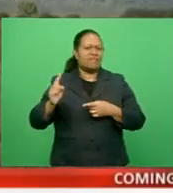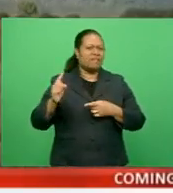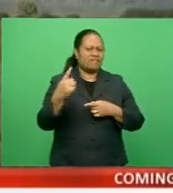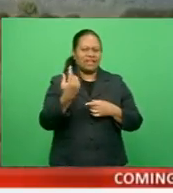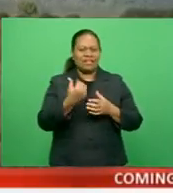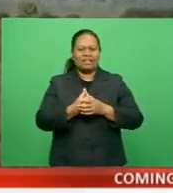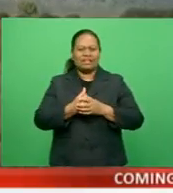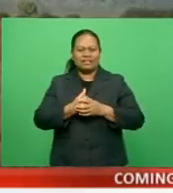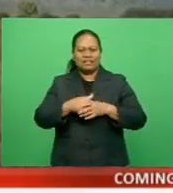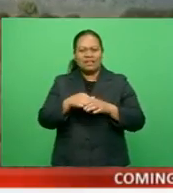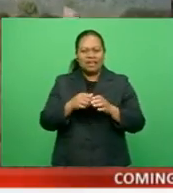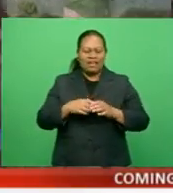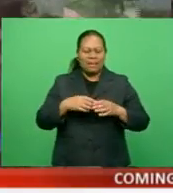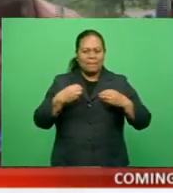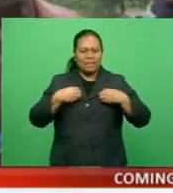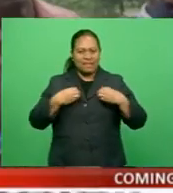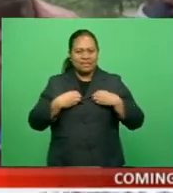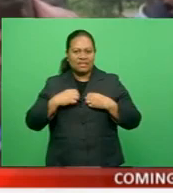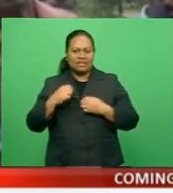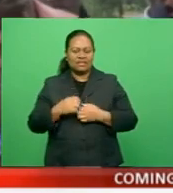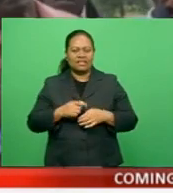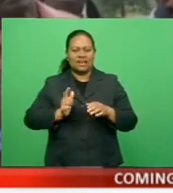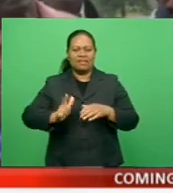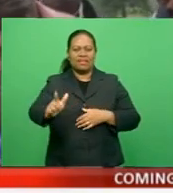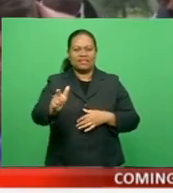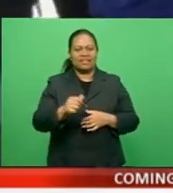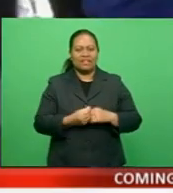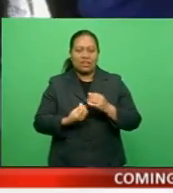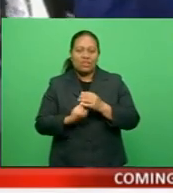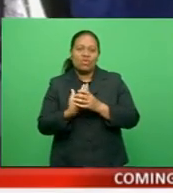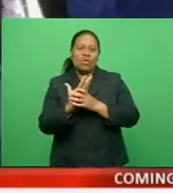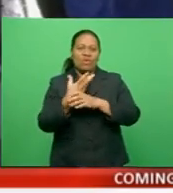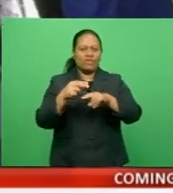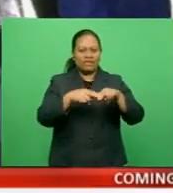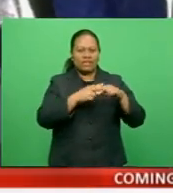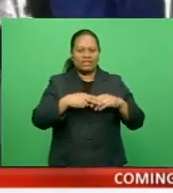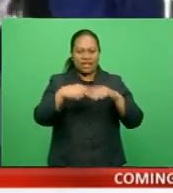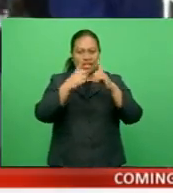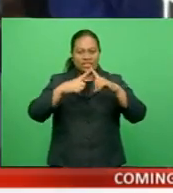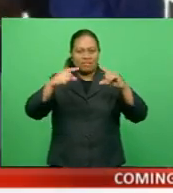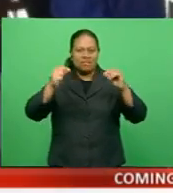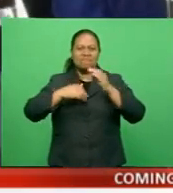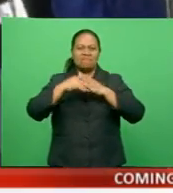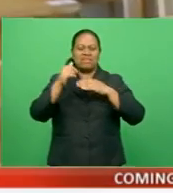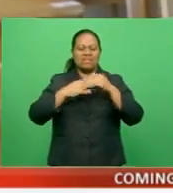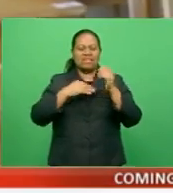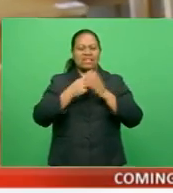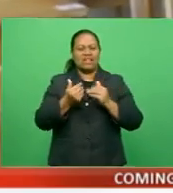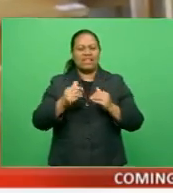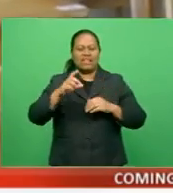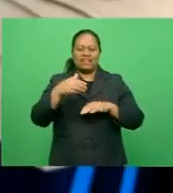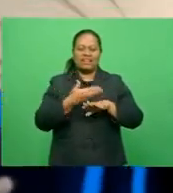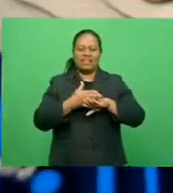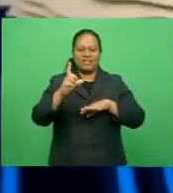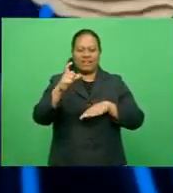farm for Lambasa. And in growing Fiji, Japan helps build new classrooms. Stay with